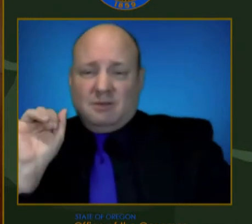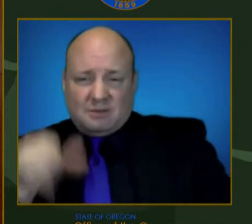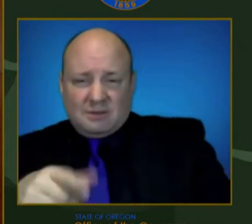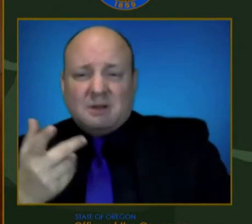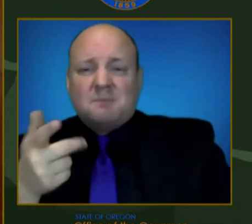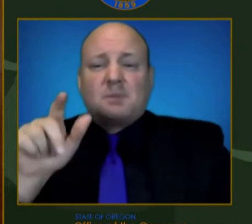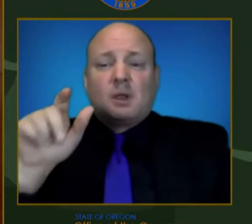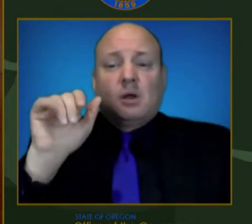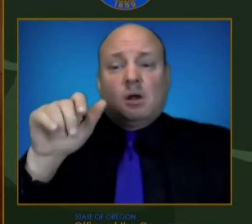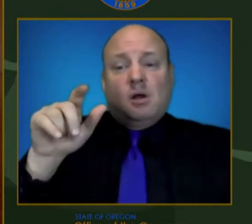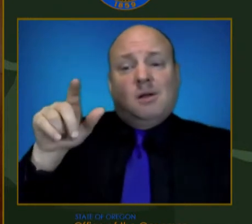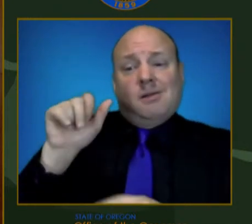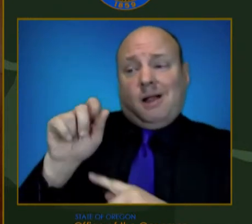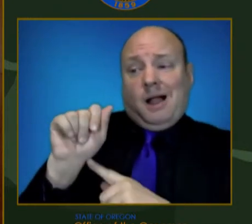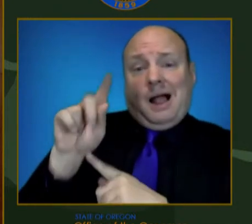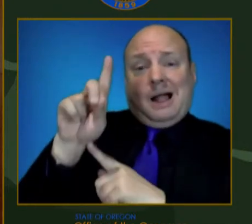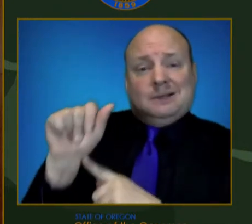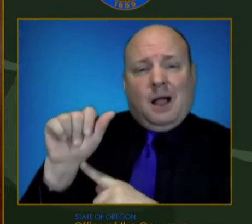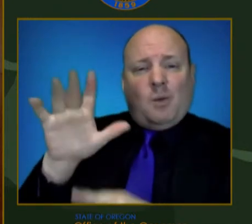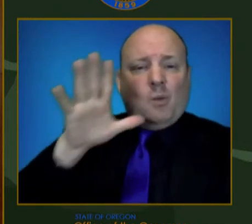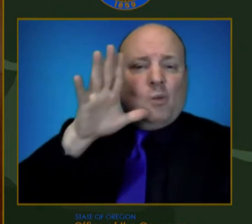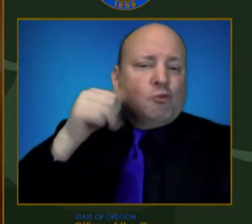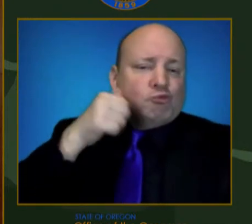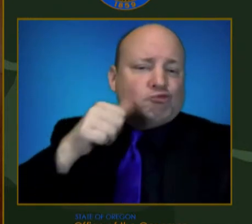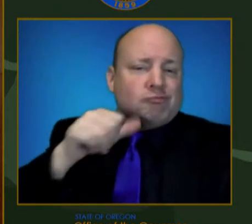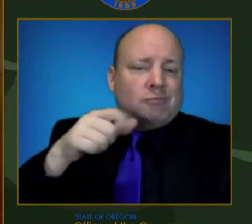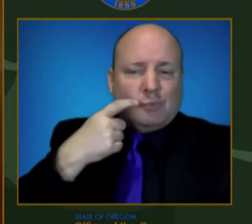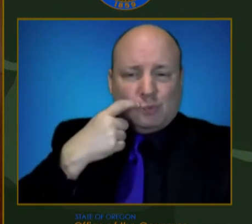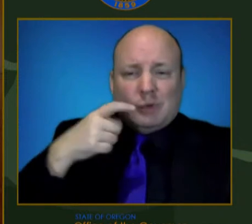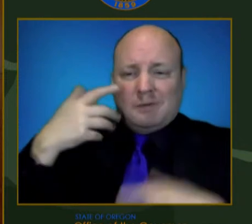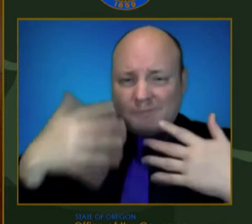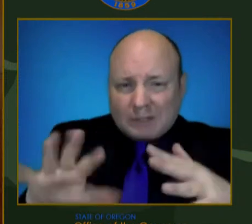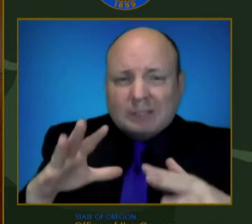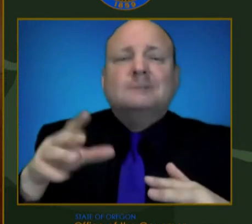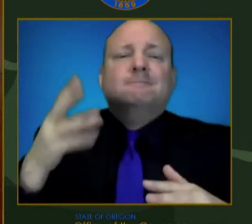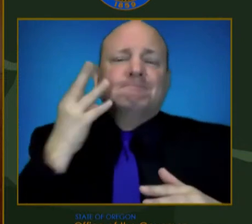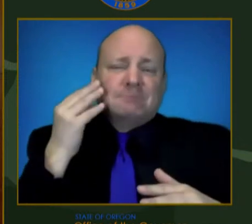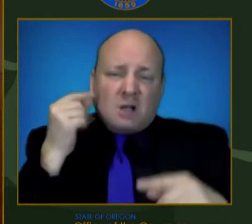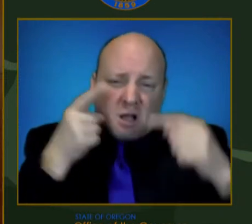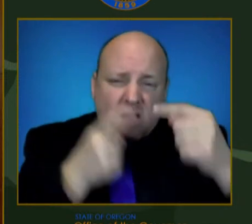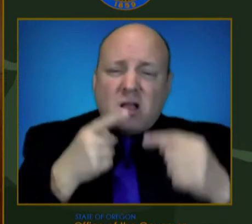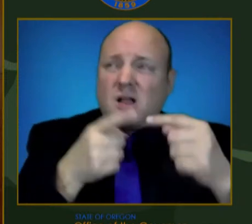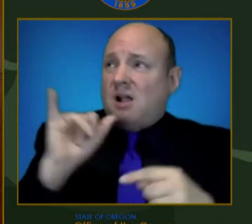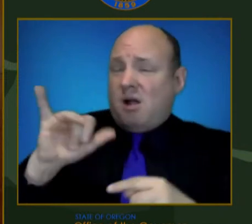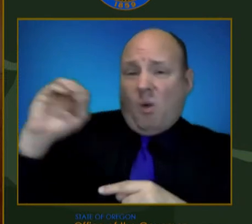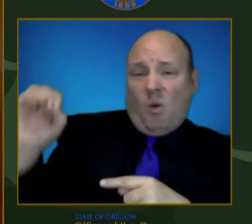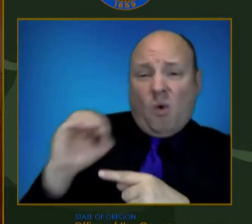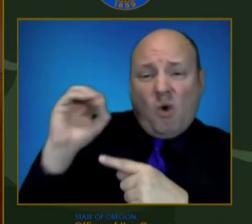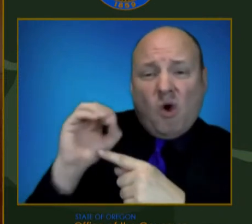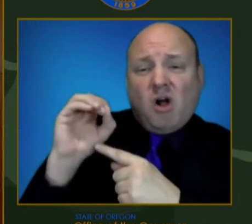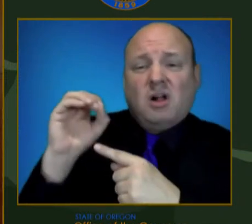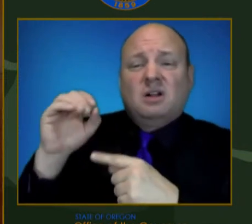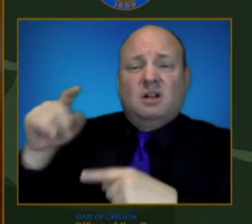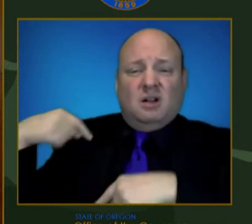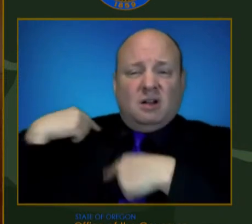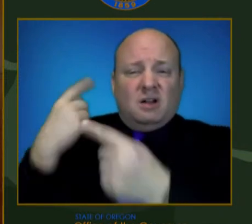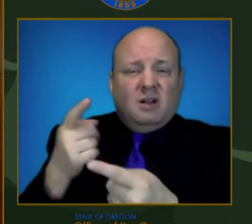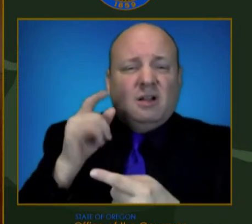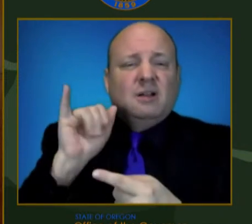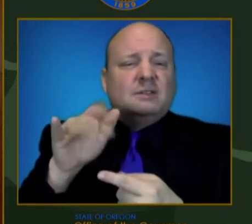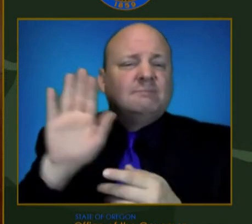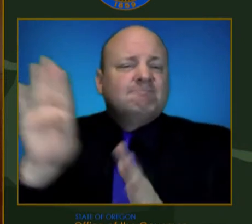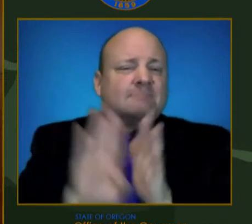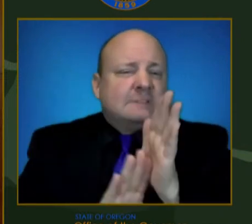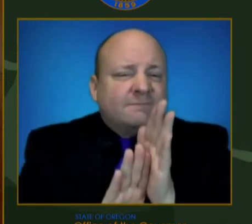and explained her situation. They connected her with Oregon's Youth Development Division and Northwest